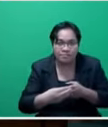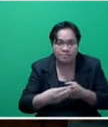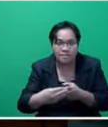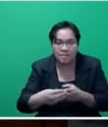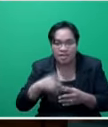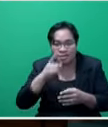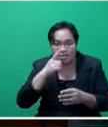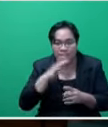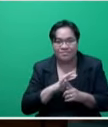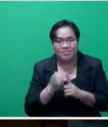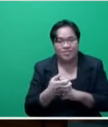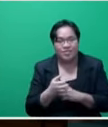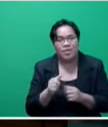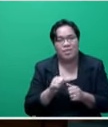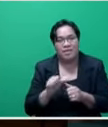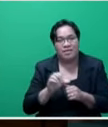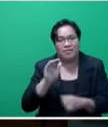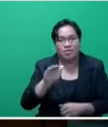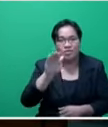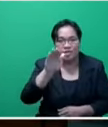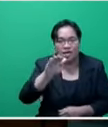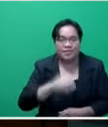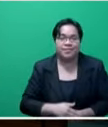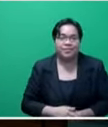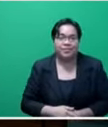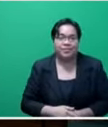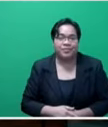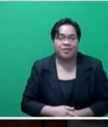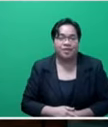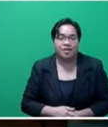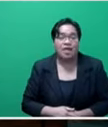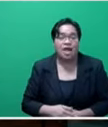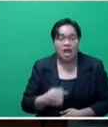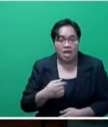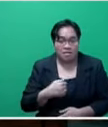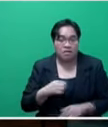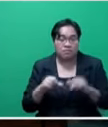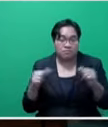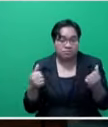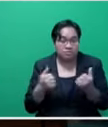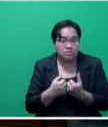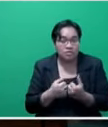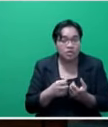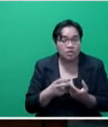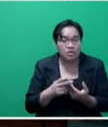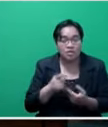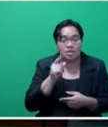better future. Mr. Speaker, sir, I concur with His Excellency the President in